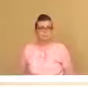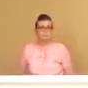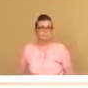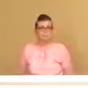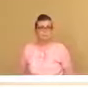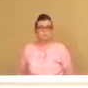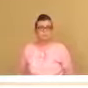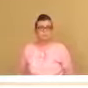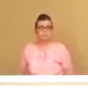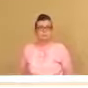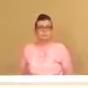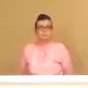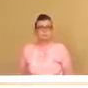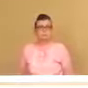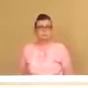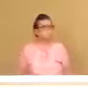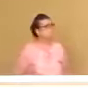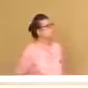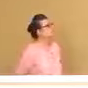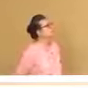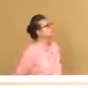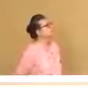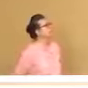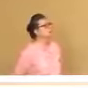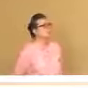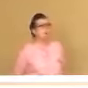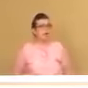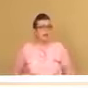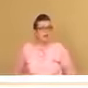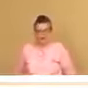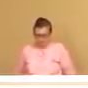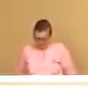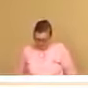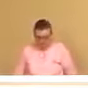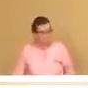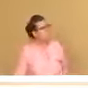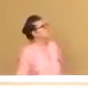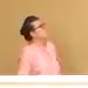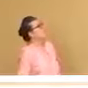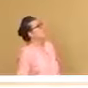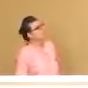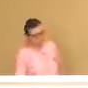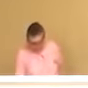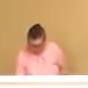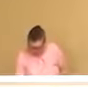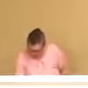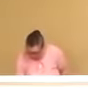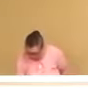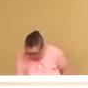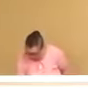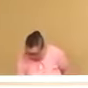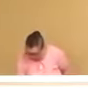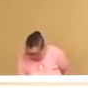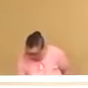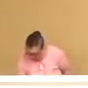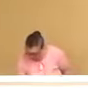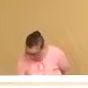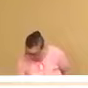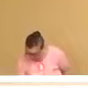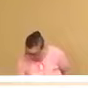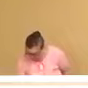turned unto fables." Unto fables. Hey, my God. Amen.